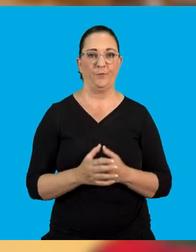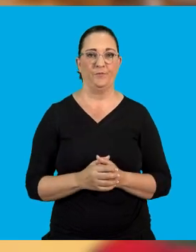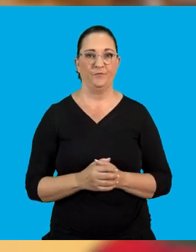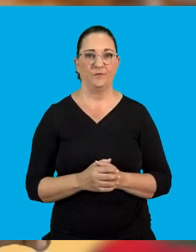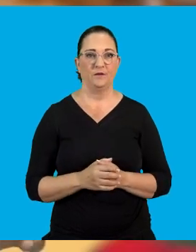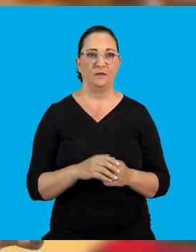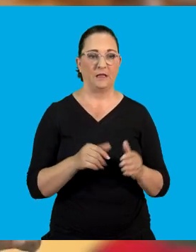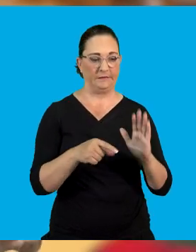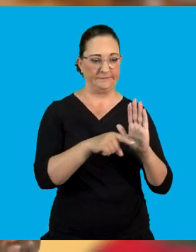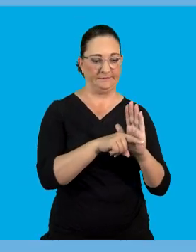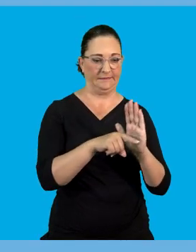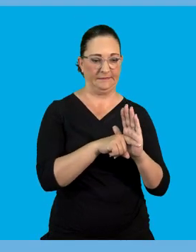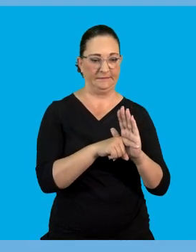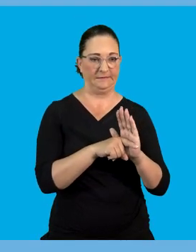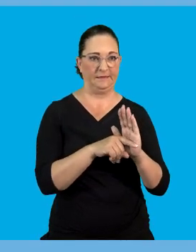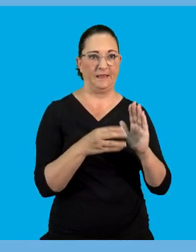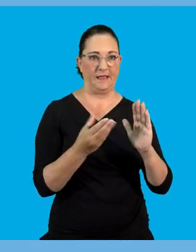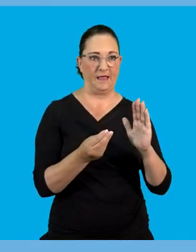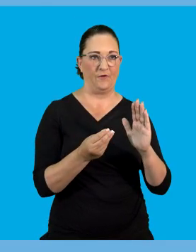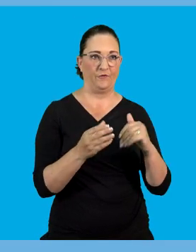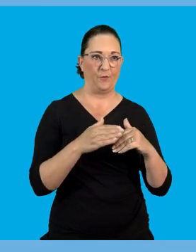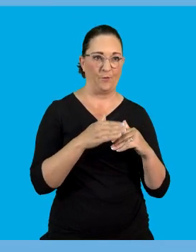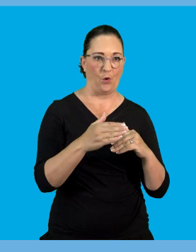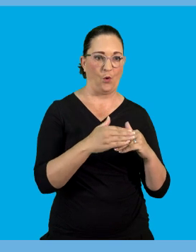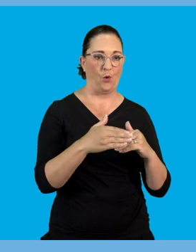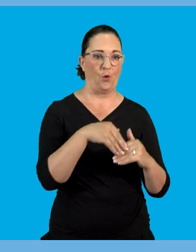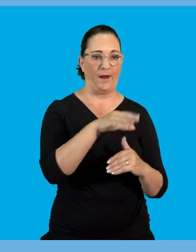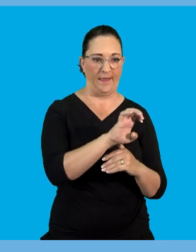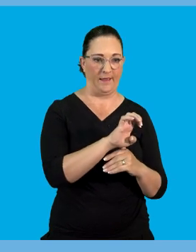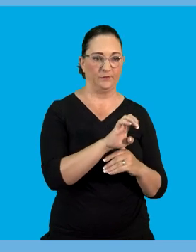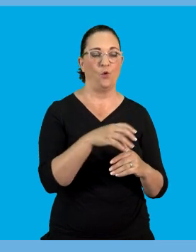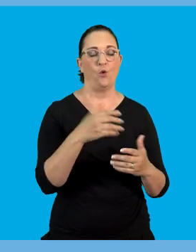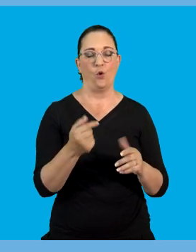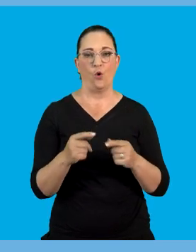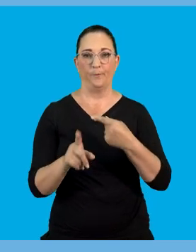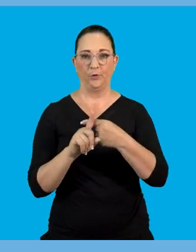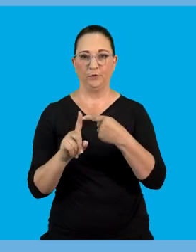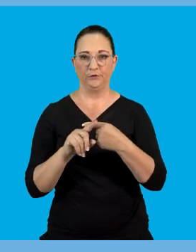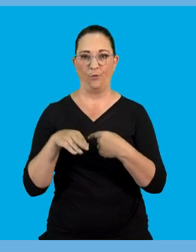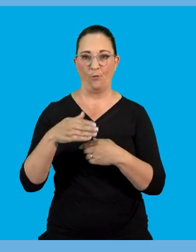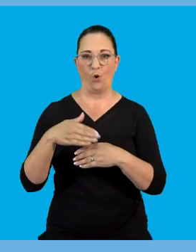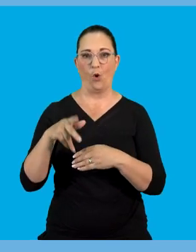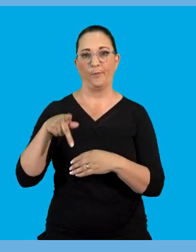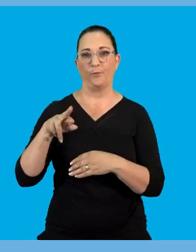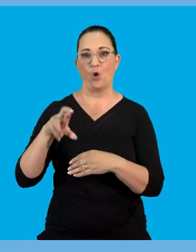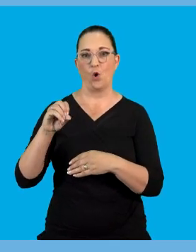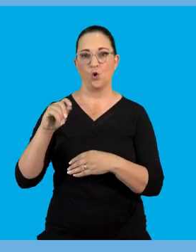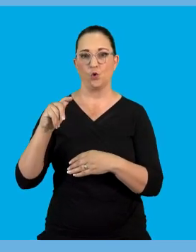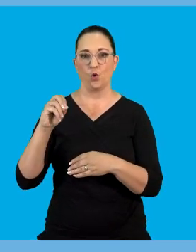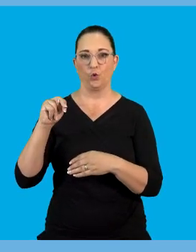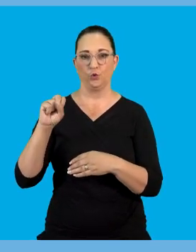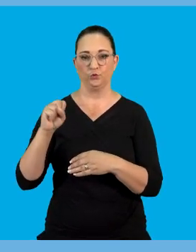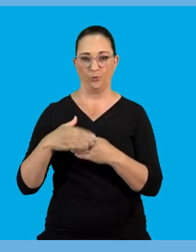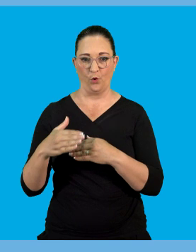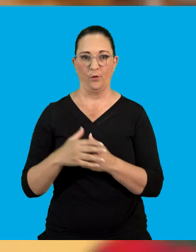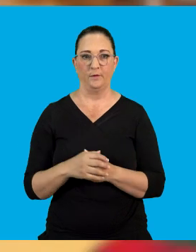a substance has a negative charge, it means it has more electrons. When a substance has a positive charge, it has more